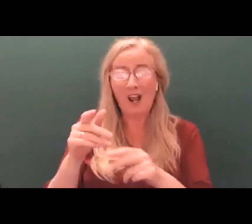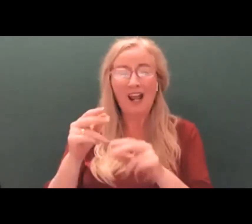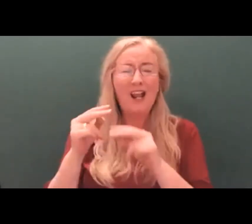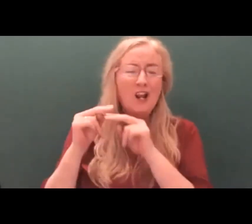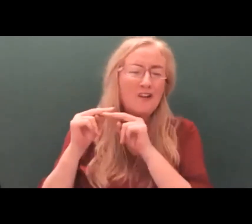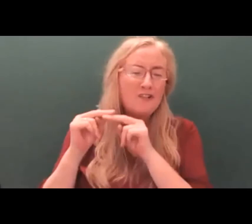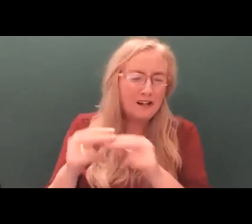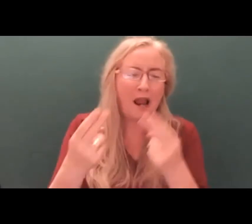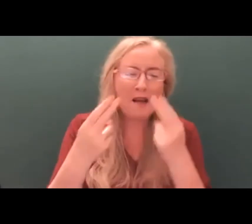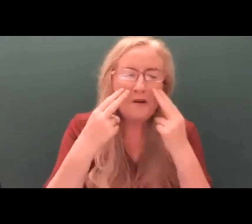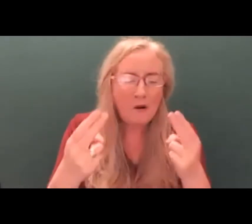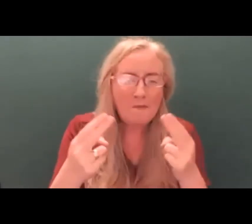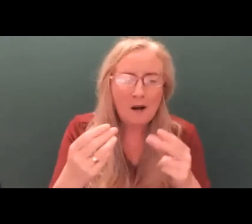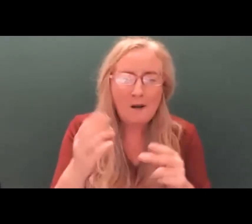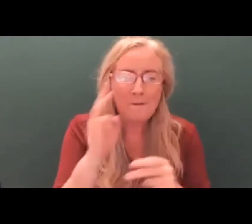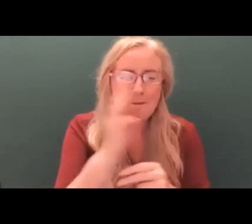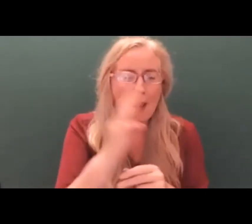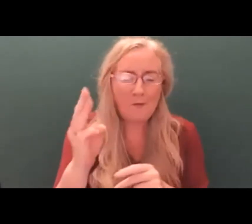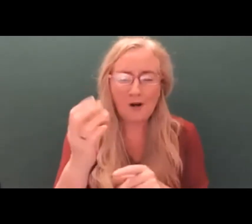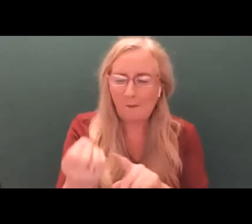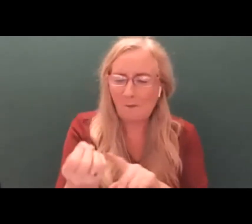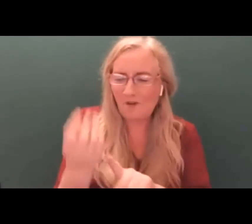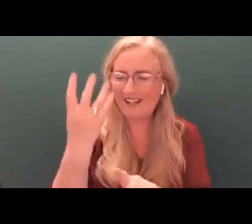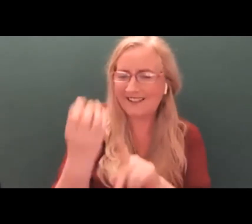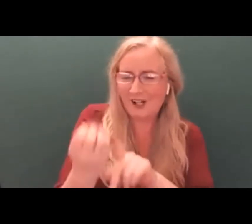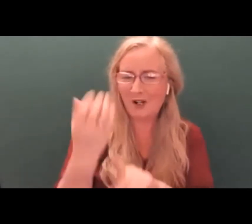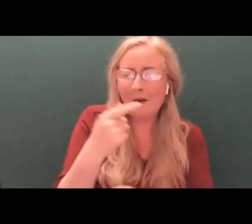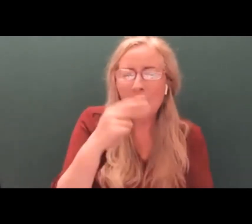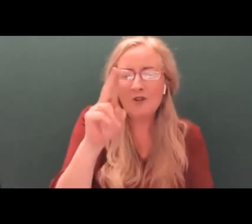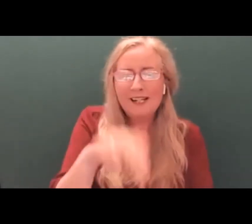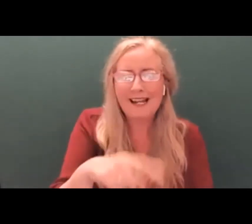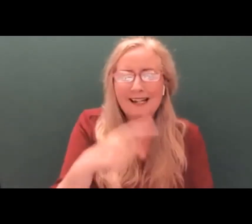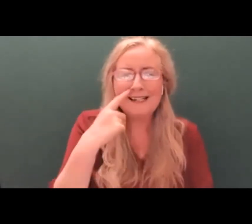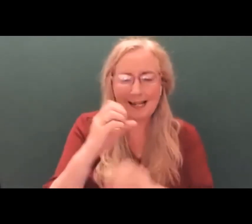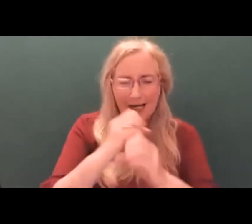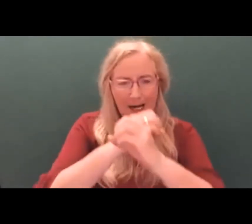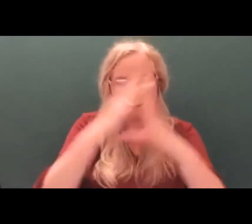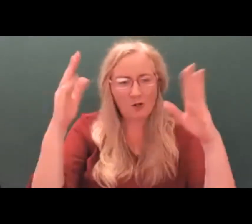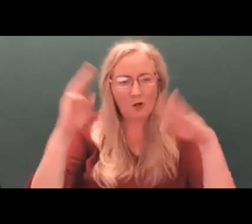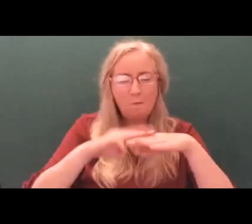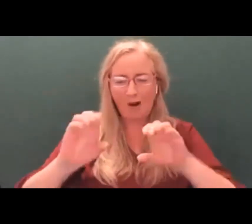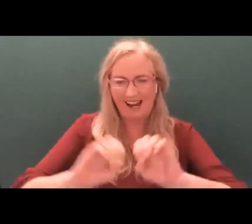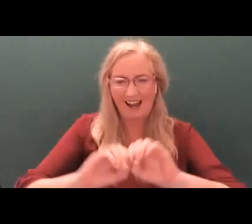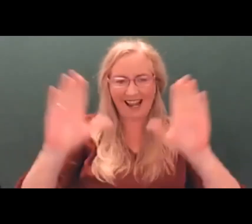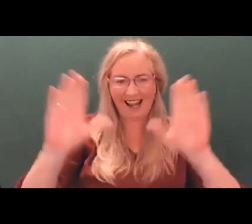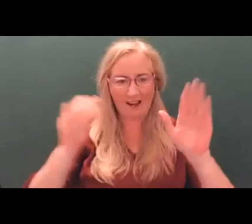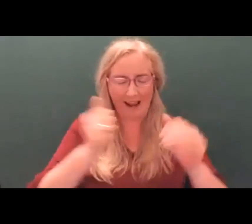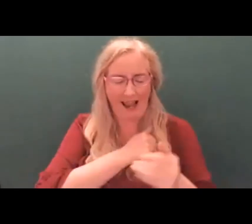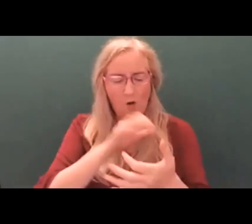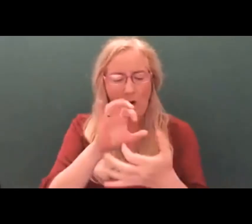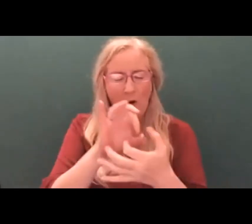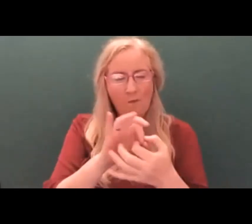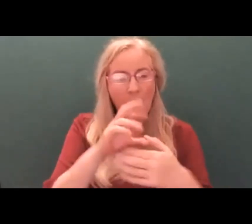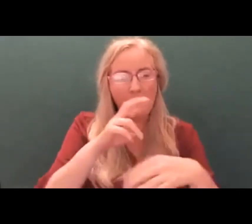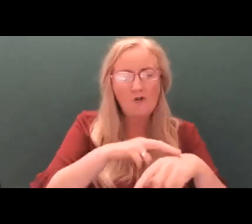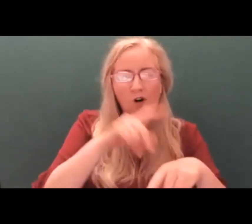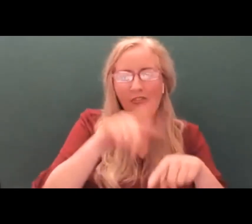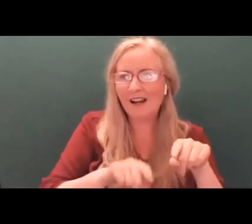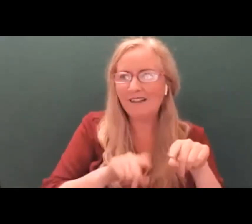PowerPoint presentation, but I think you could see the images more clearly on screen at home than if we'd been in a